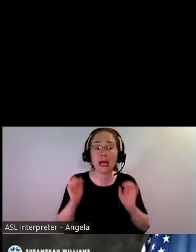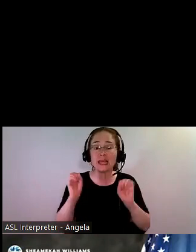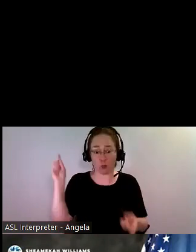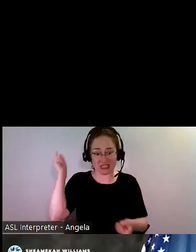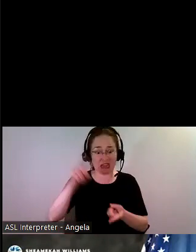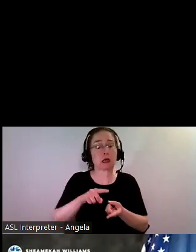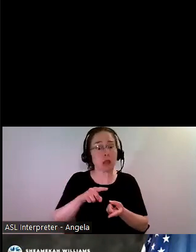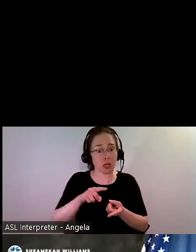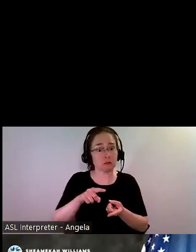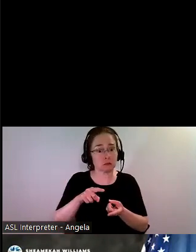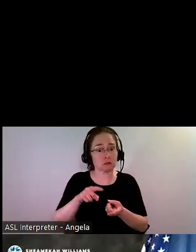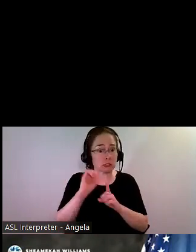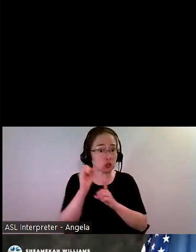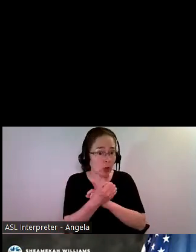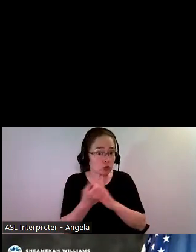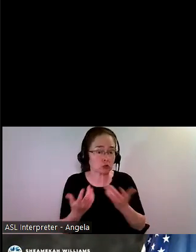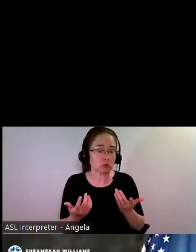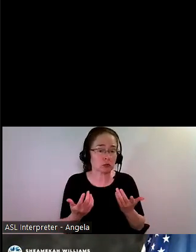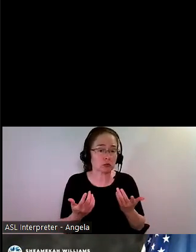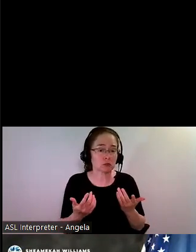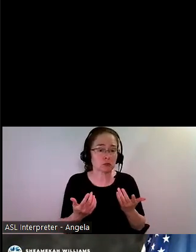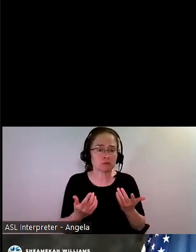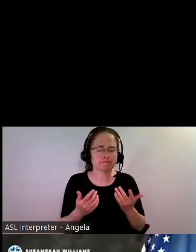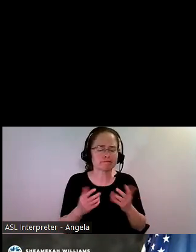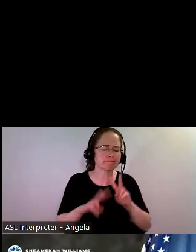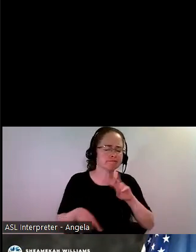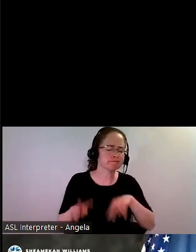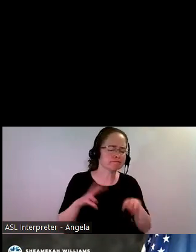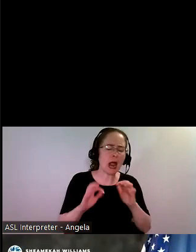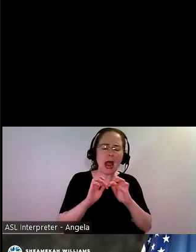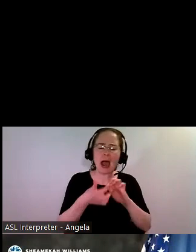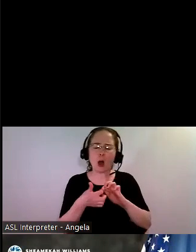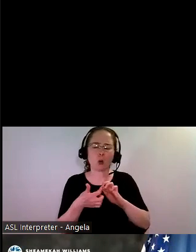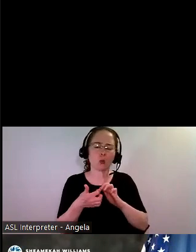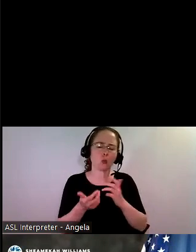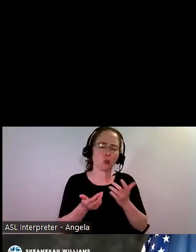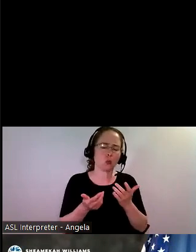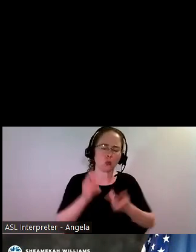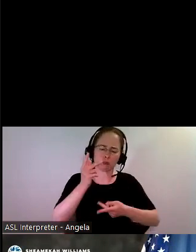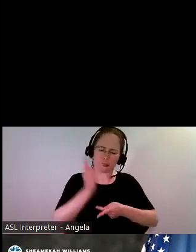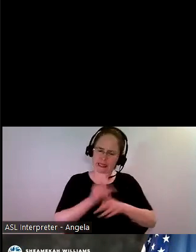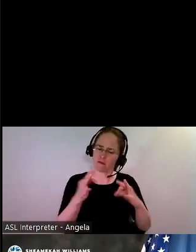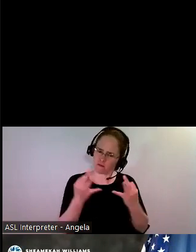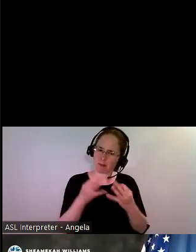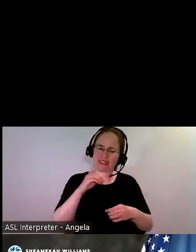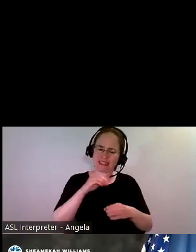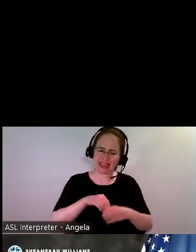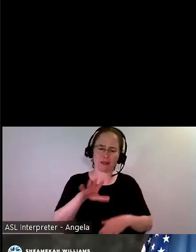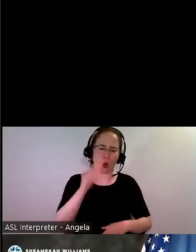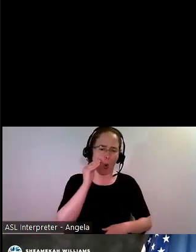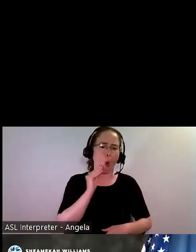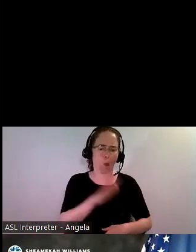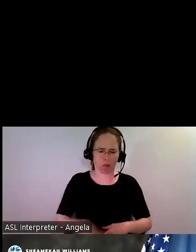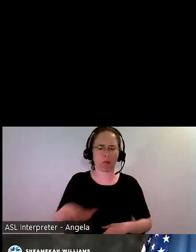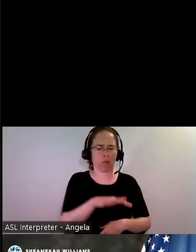de-escalate? Can we look at how, and can we look at how do we maintain families in their own living environment that they're